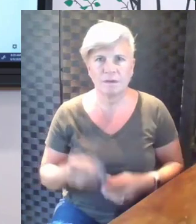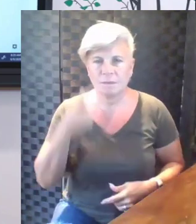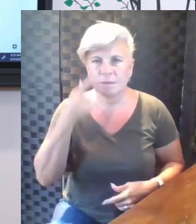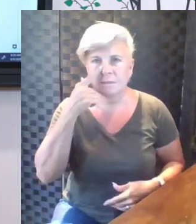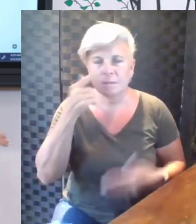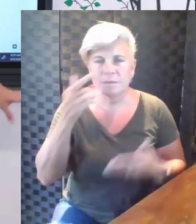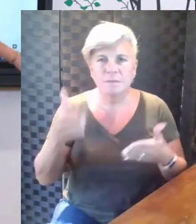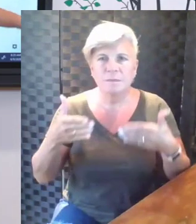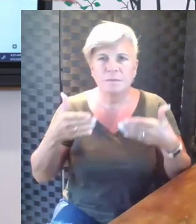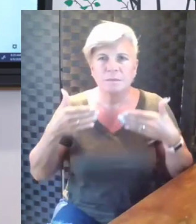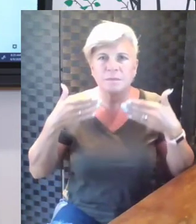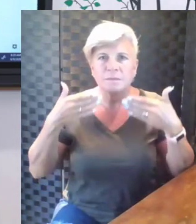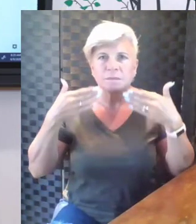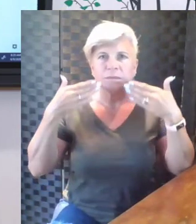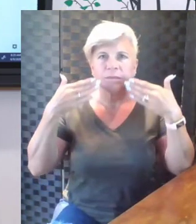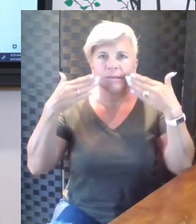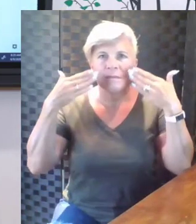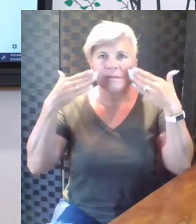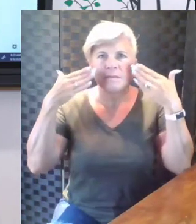In